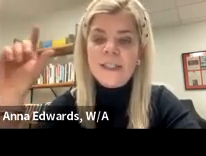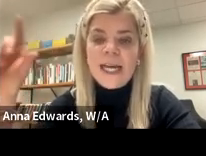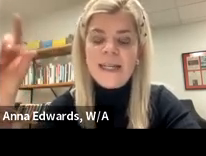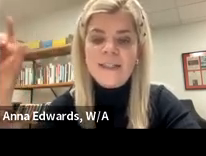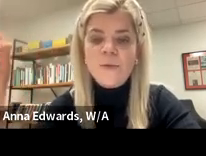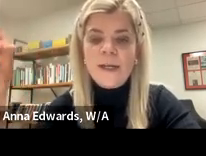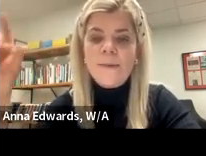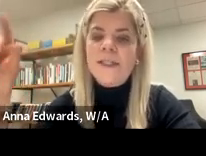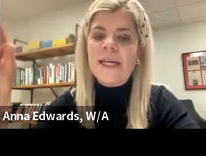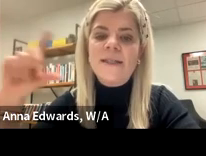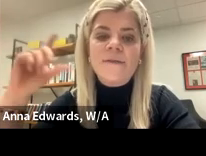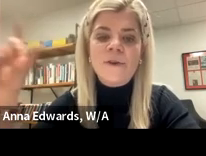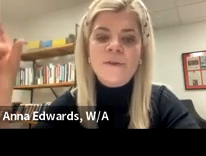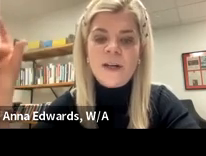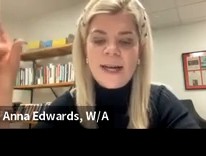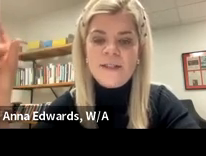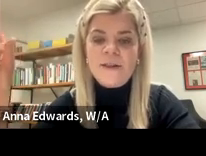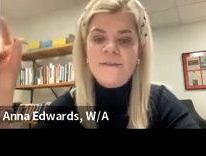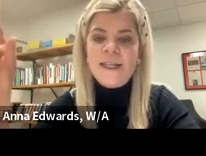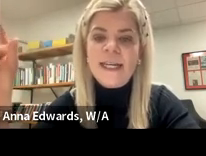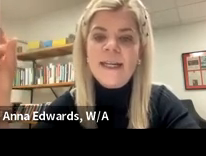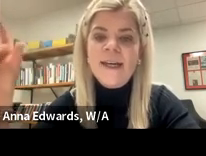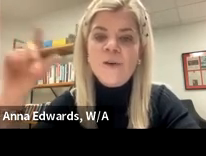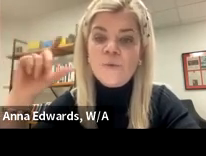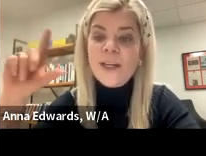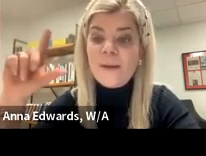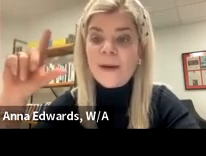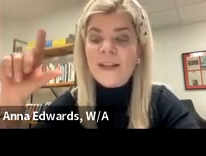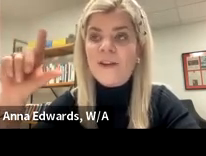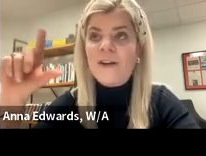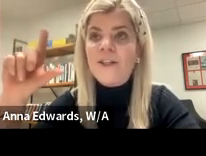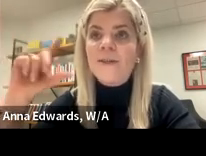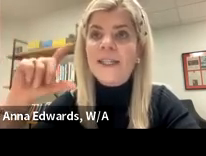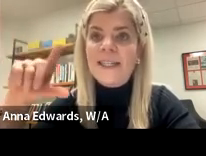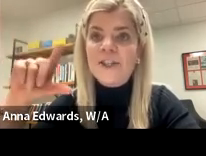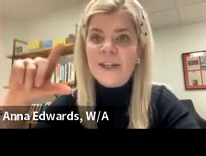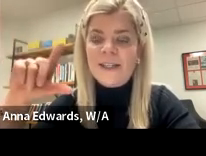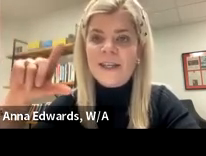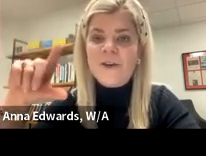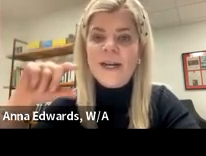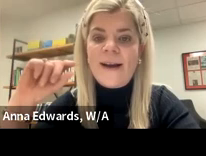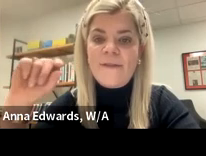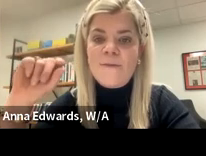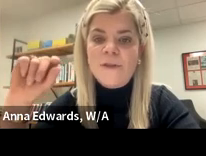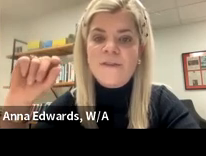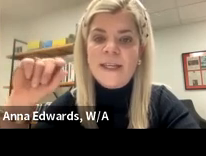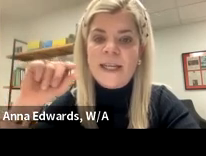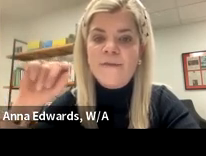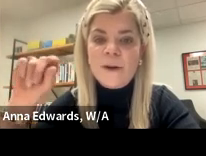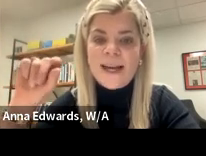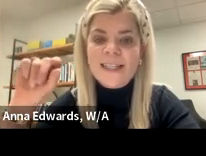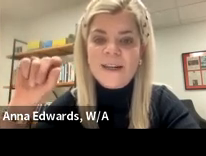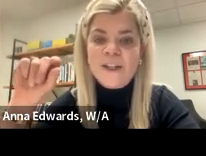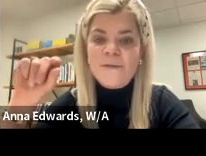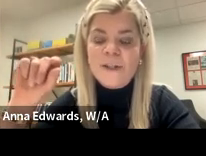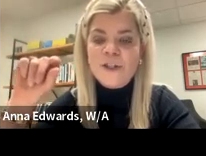10 and 20% of overall ESSER funding. Really, by and large, it was the districts that are going to have the most funding